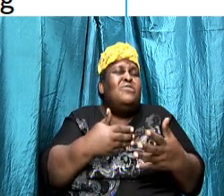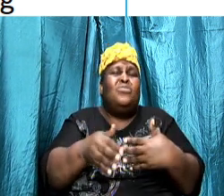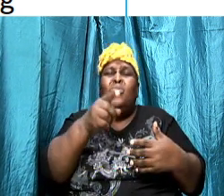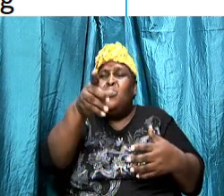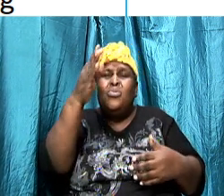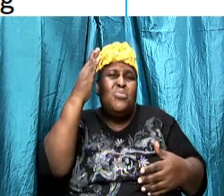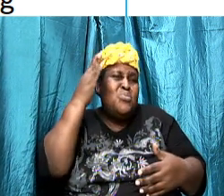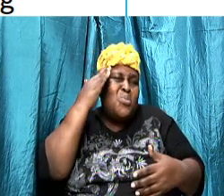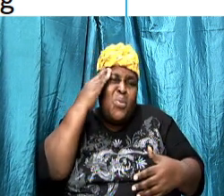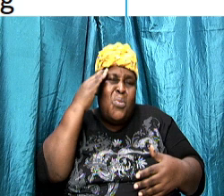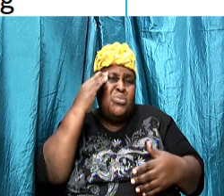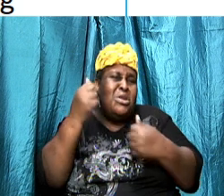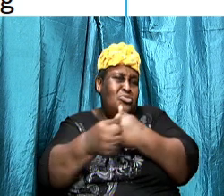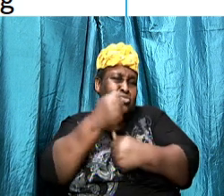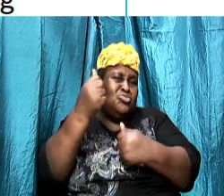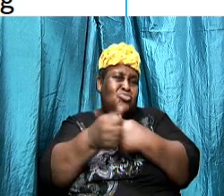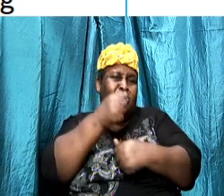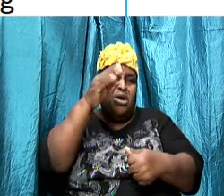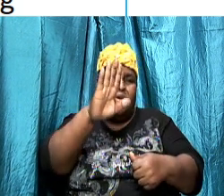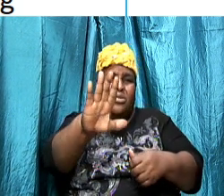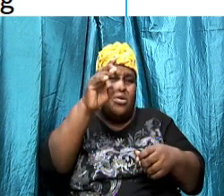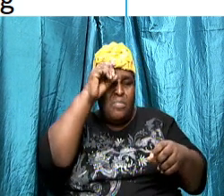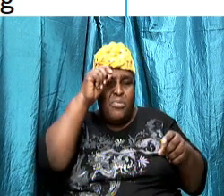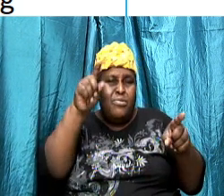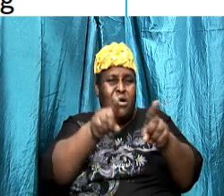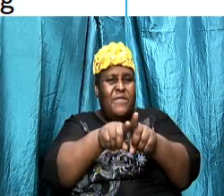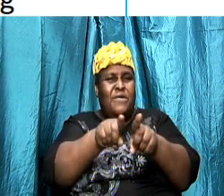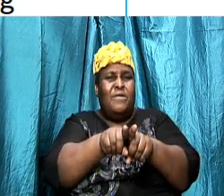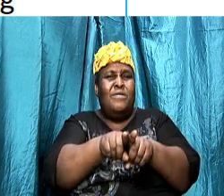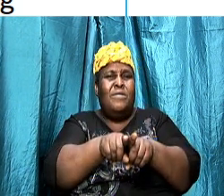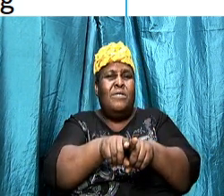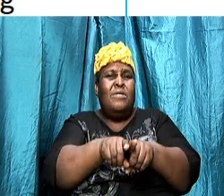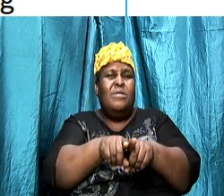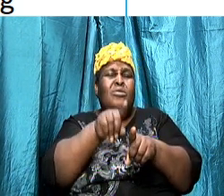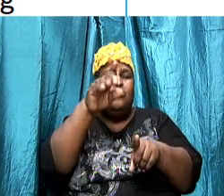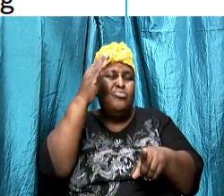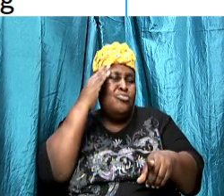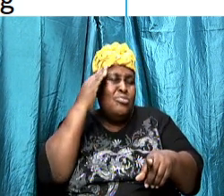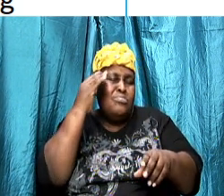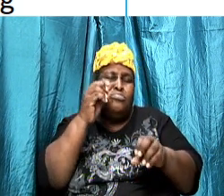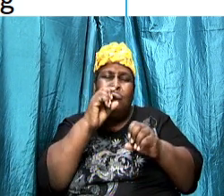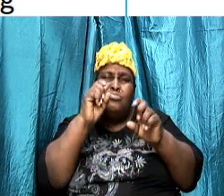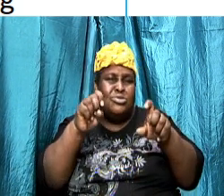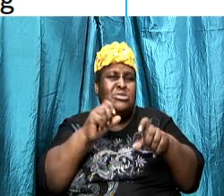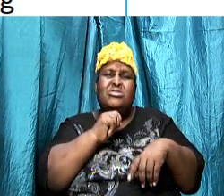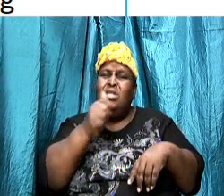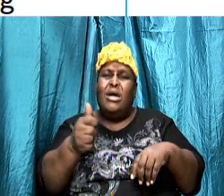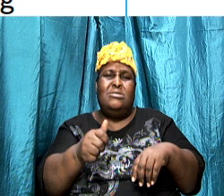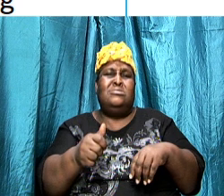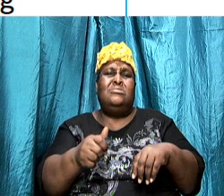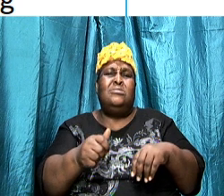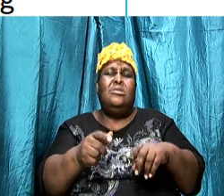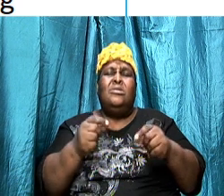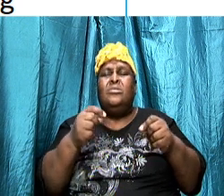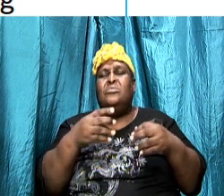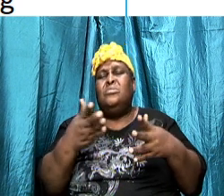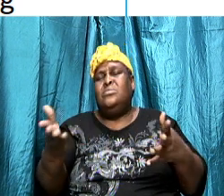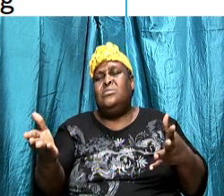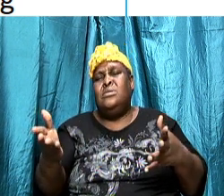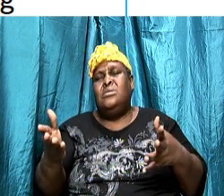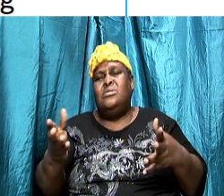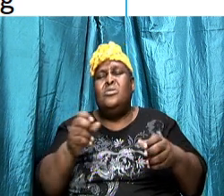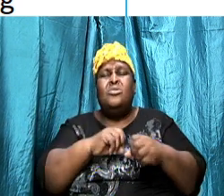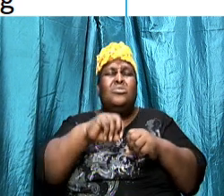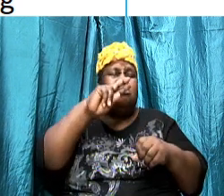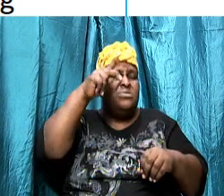Love would have dictated to you that you should not be doing that. You know? And so Paul actually